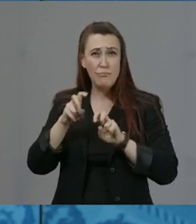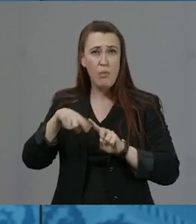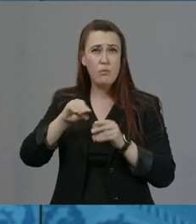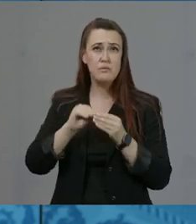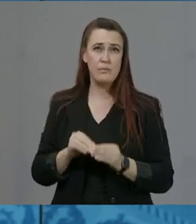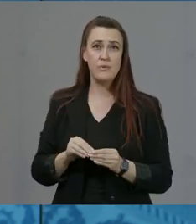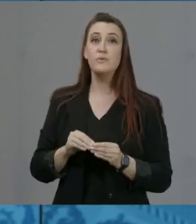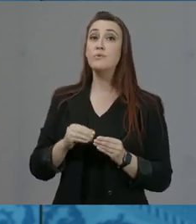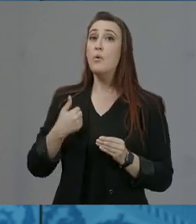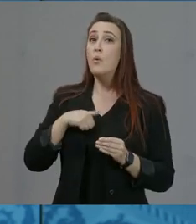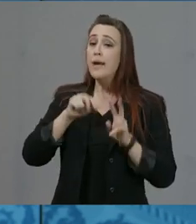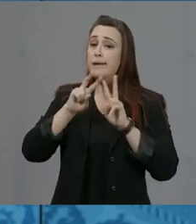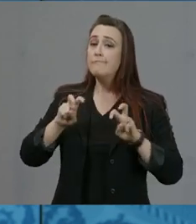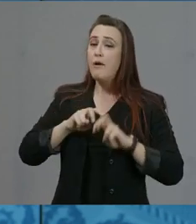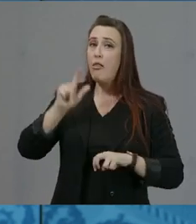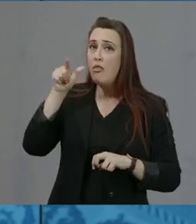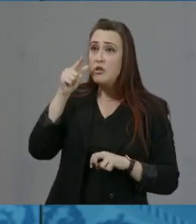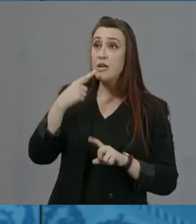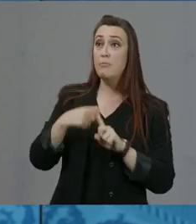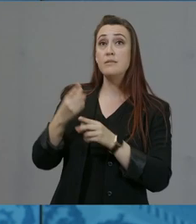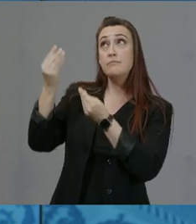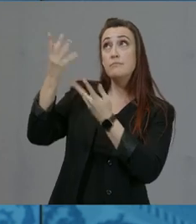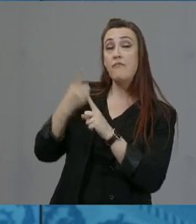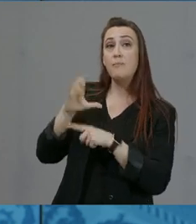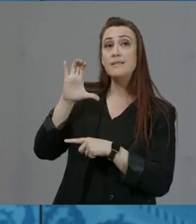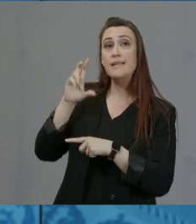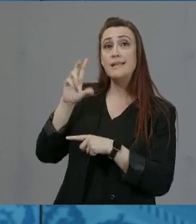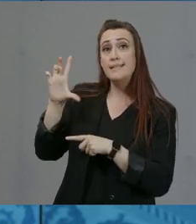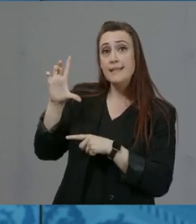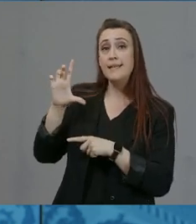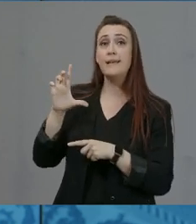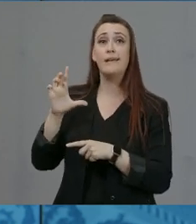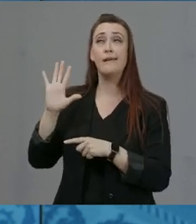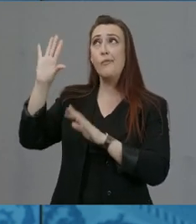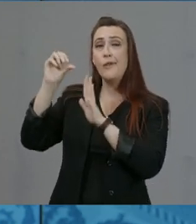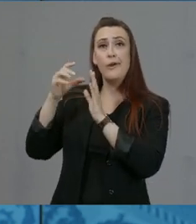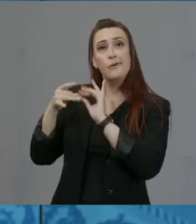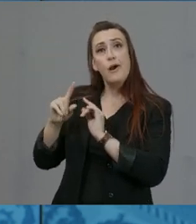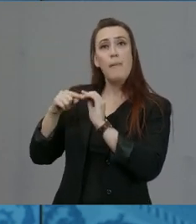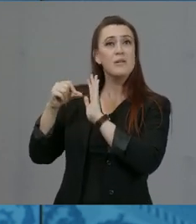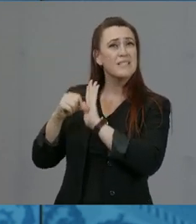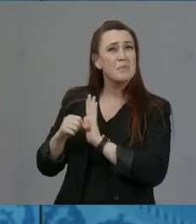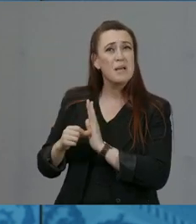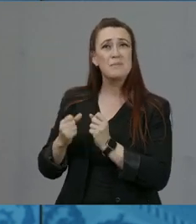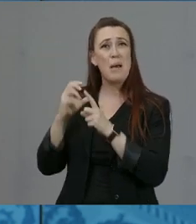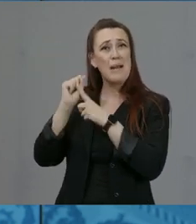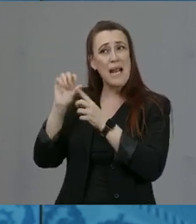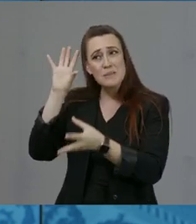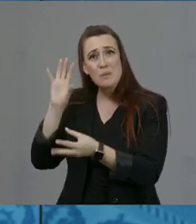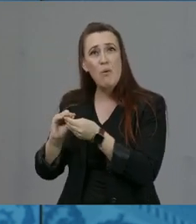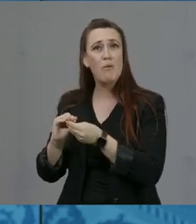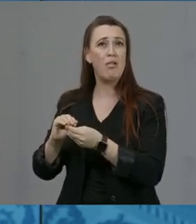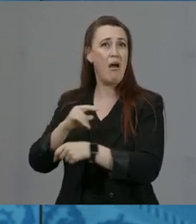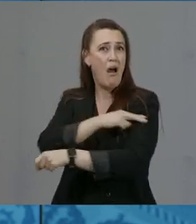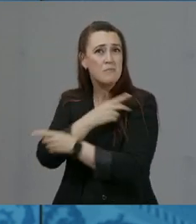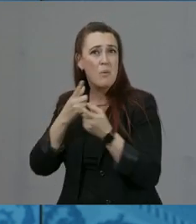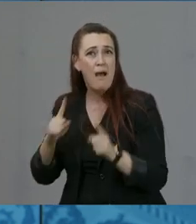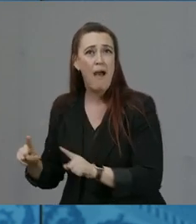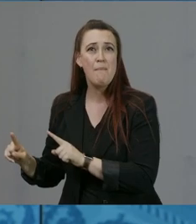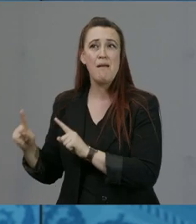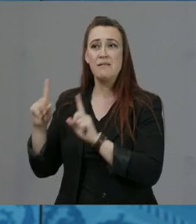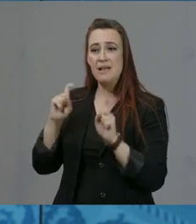behind the decision making, both from CDC in terms of symptoms, cases, hospitals, and testing. And